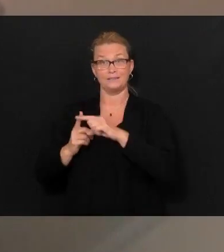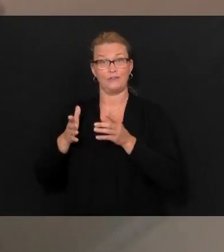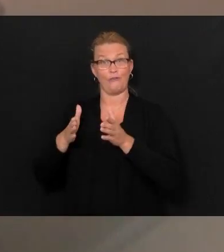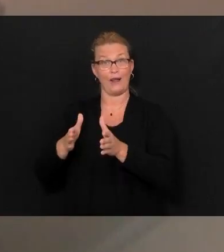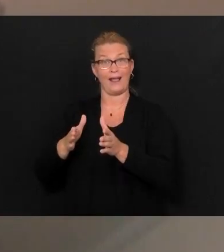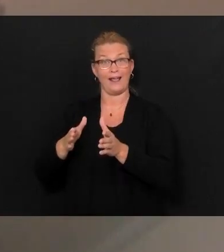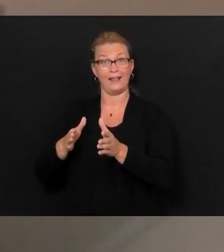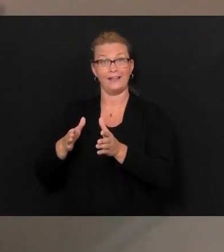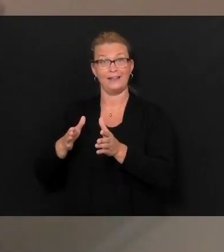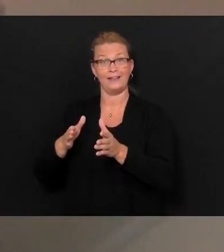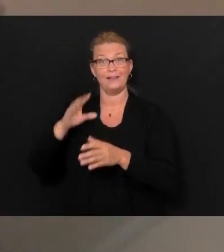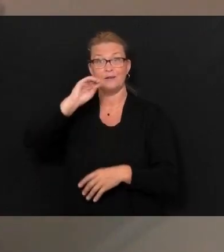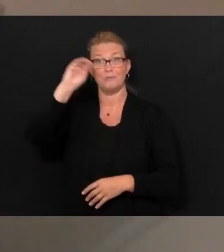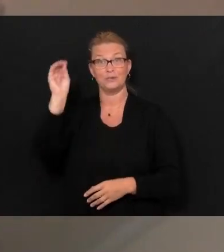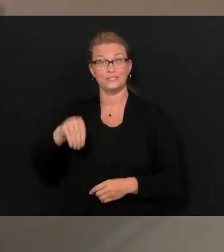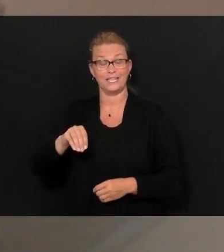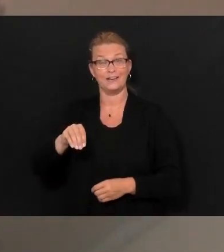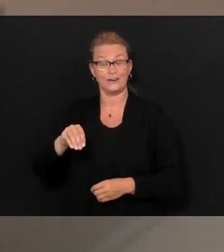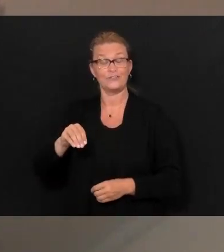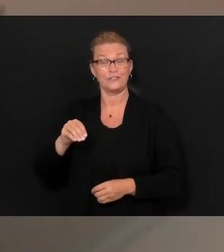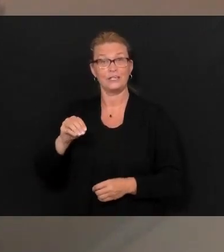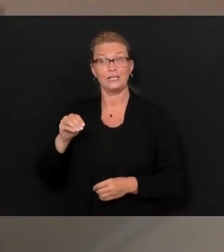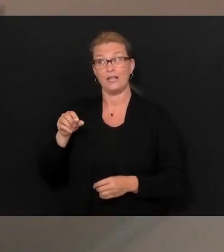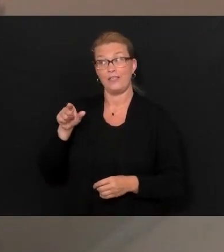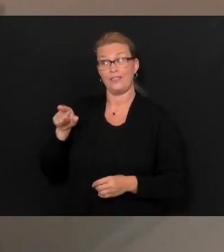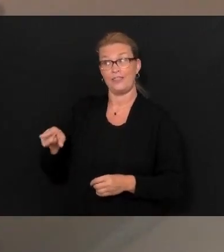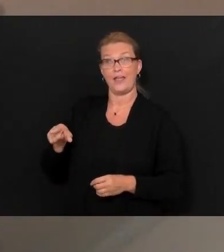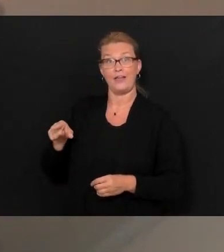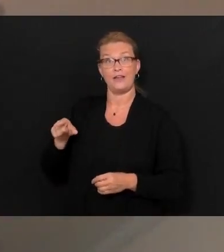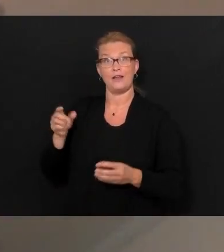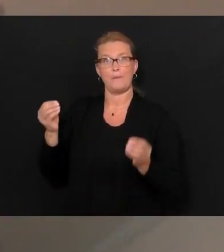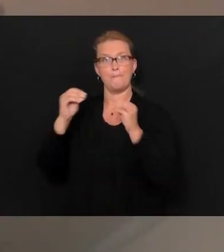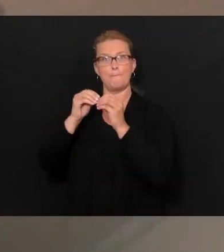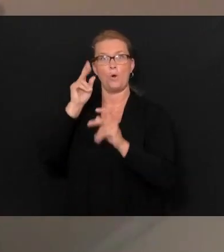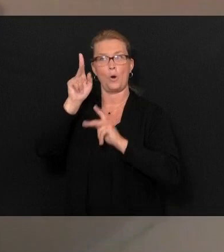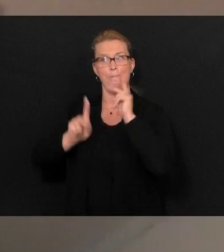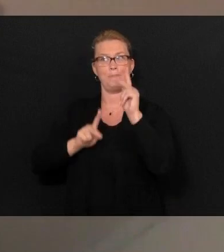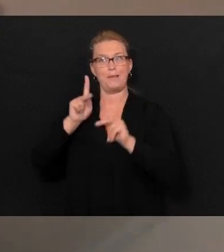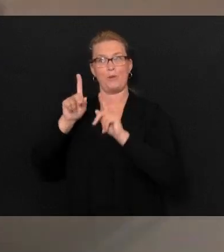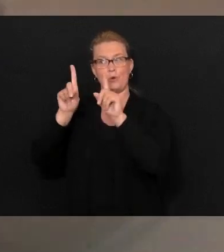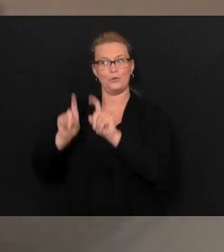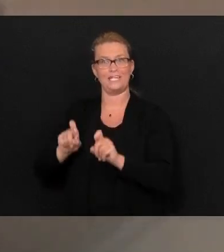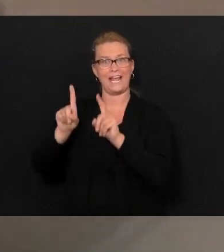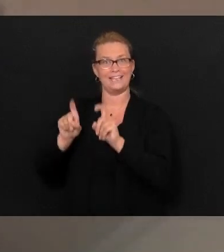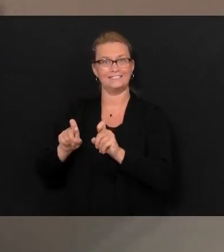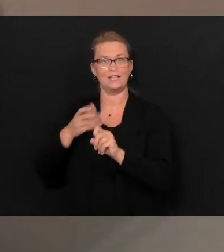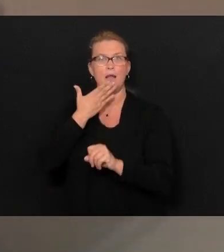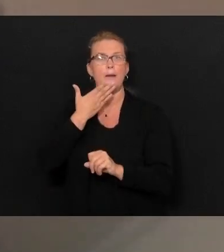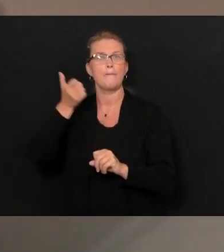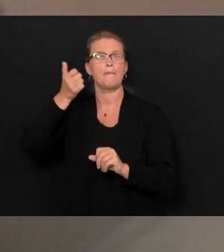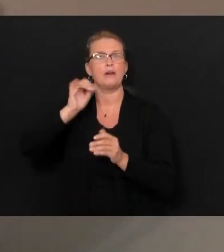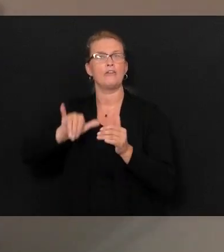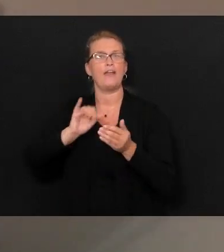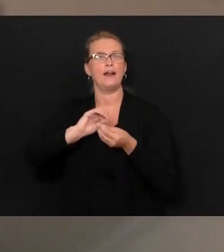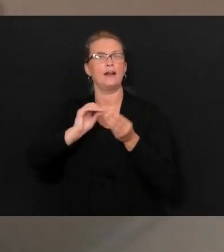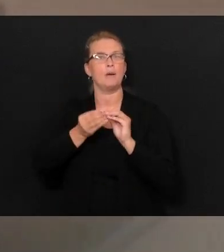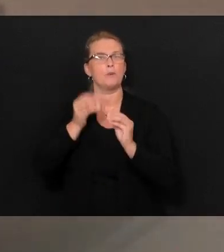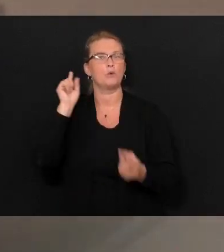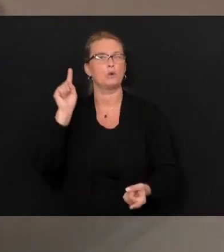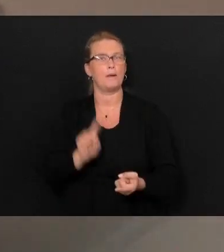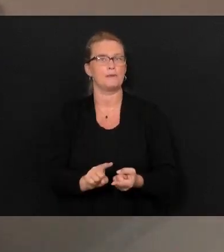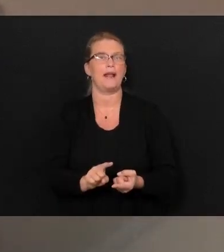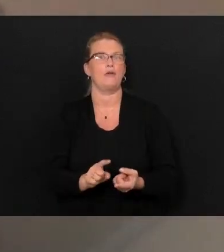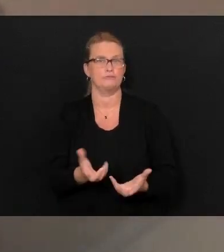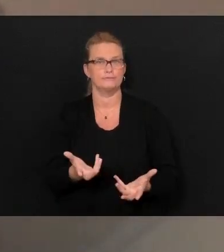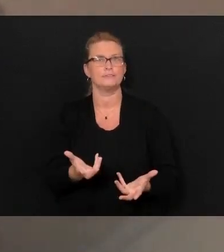percent positive rate, that we know that the more a county's tested, the better that rate will be, and